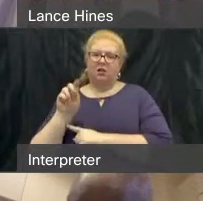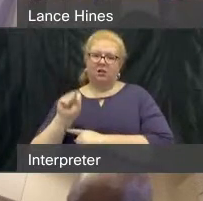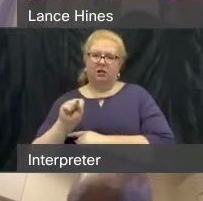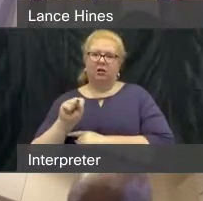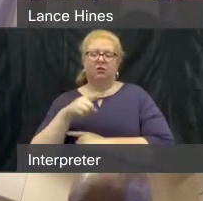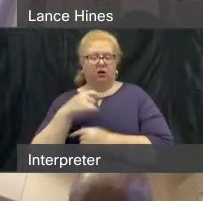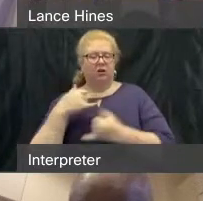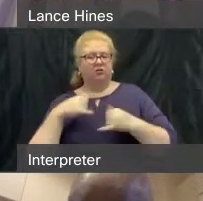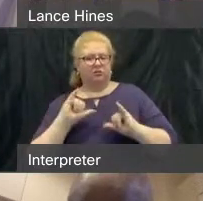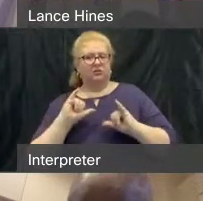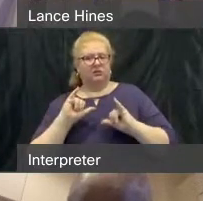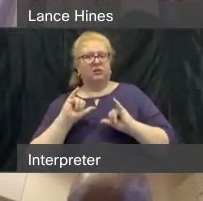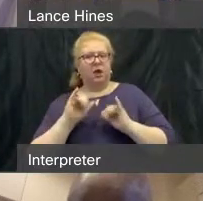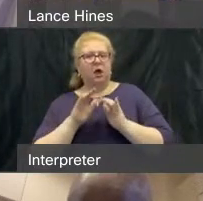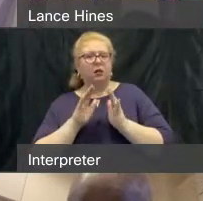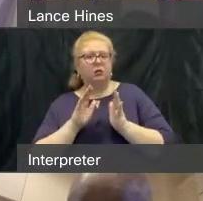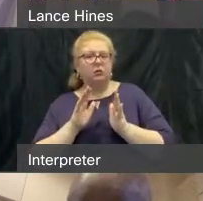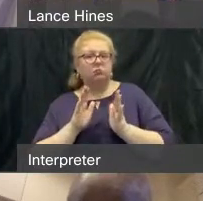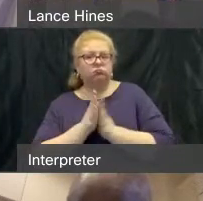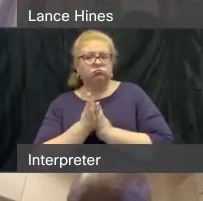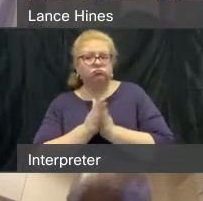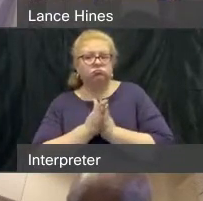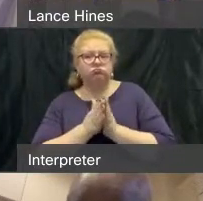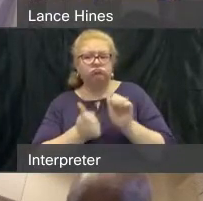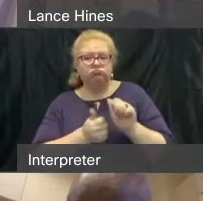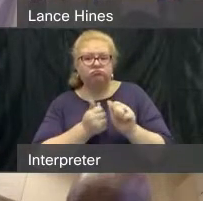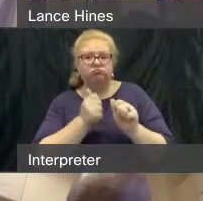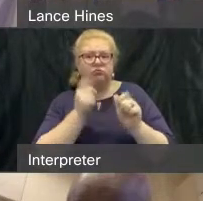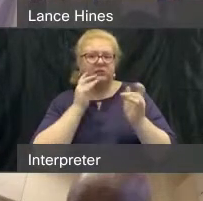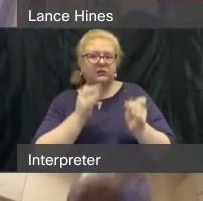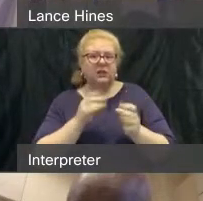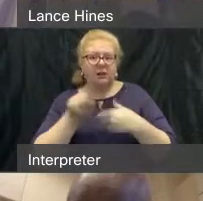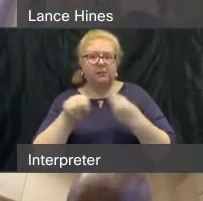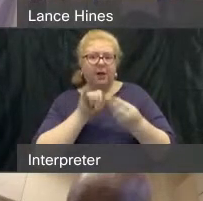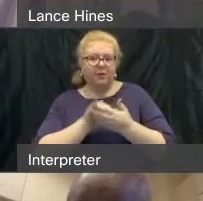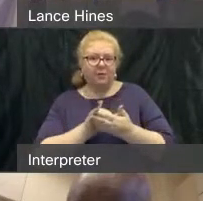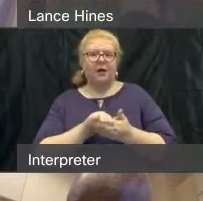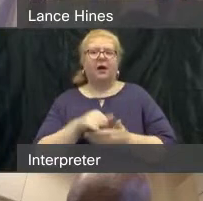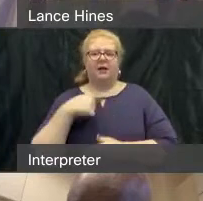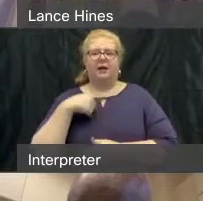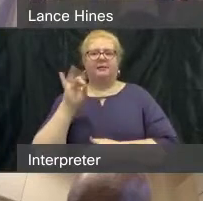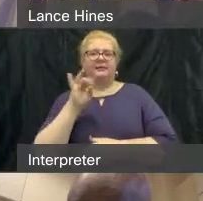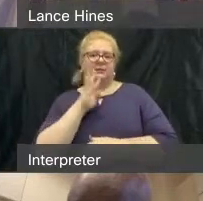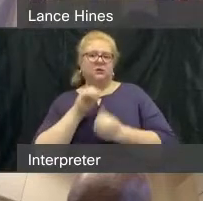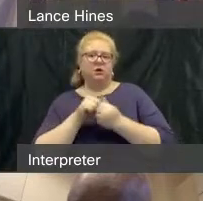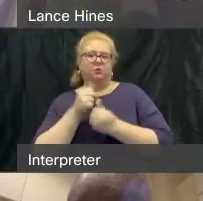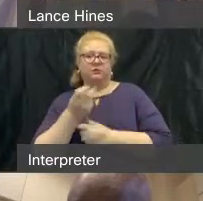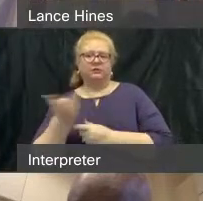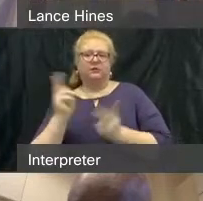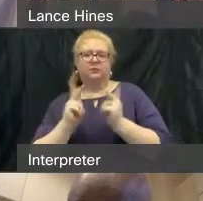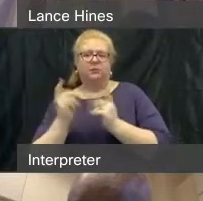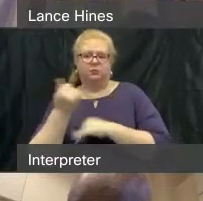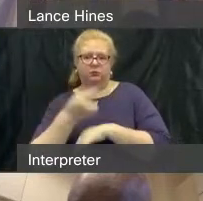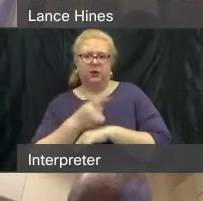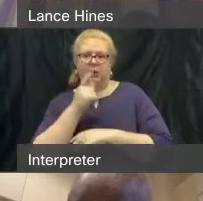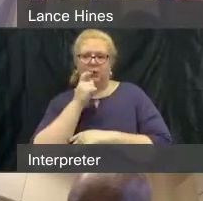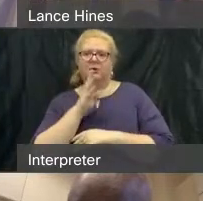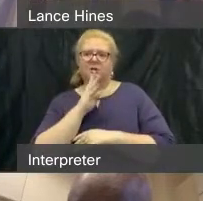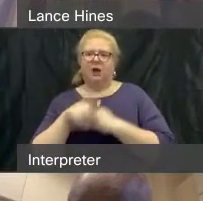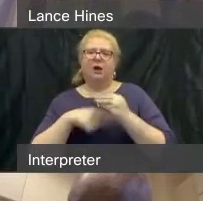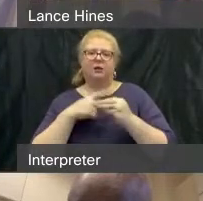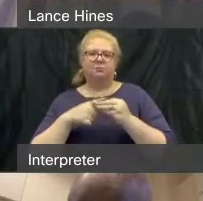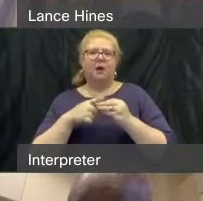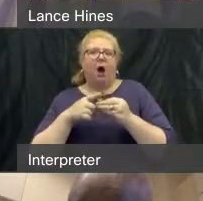did meet with, as I say, in Affordable Housing today, and they were very excited about the possibility, and they said that they bought about